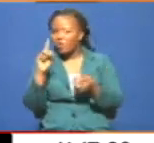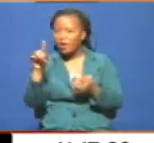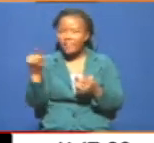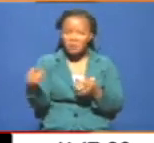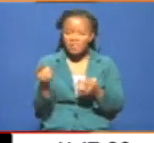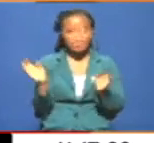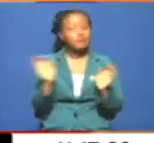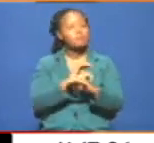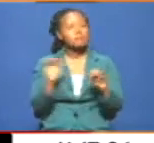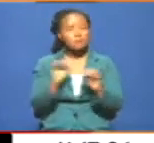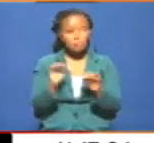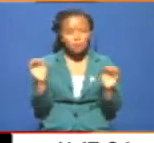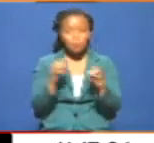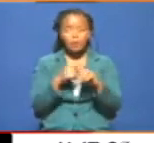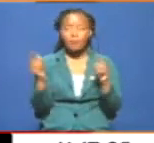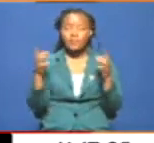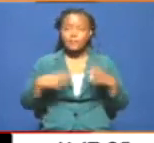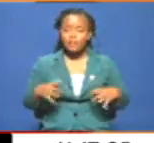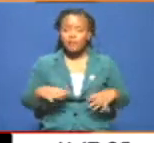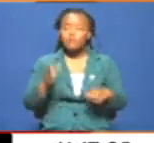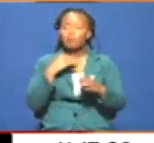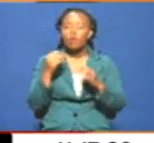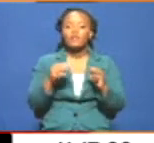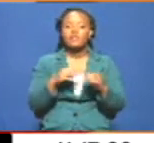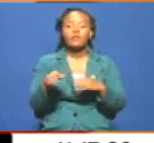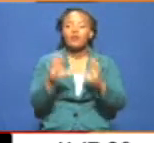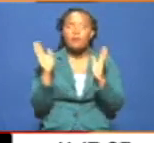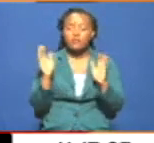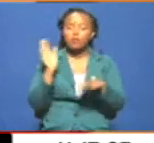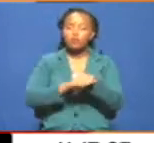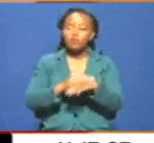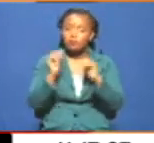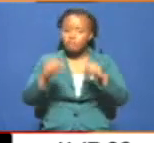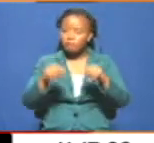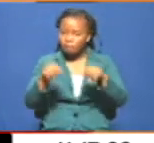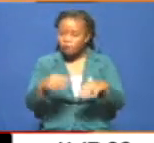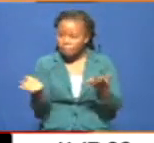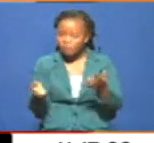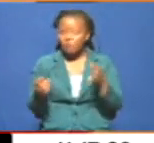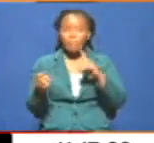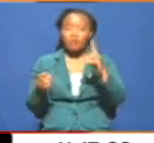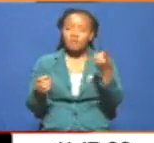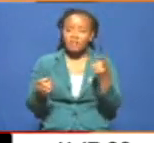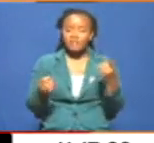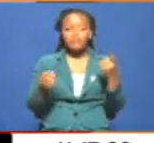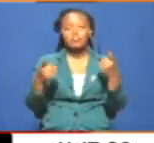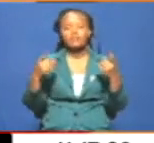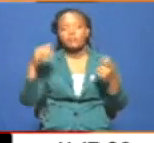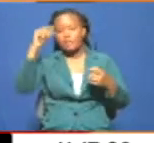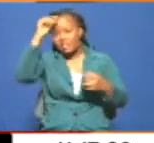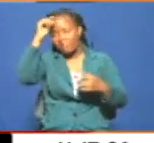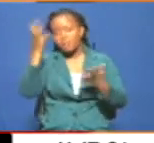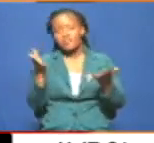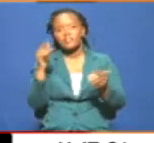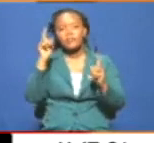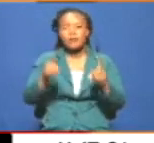But they want methods of affording that. Okay. And that is why we are saying, number one, let our government reduce, and